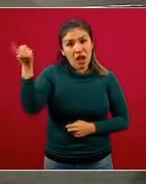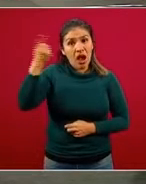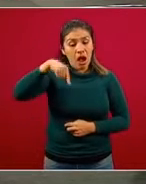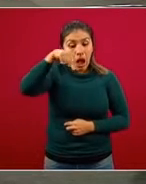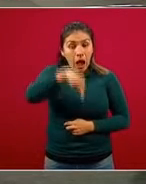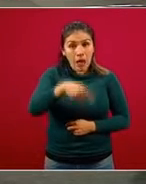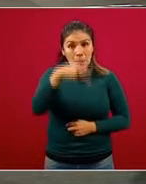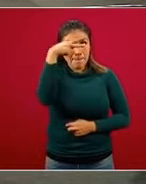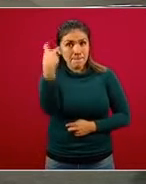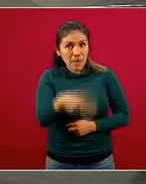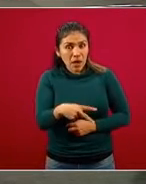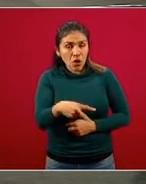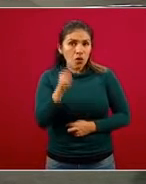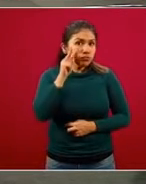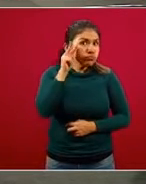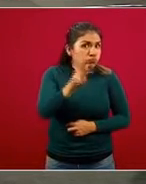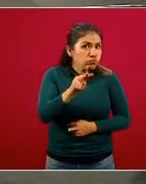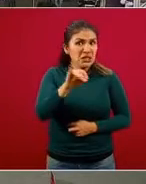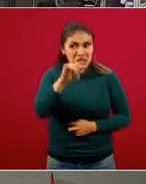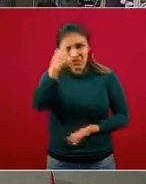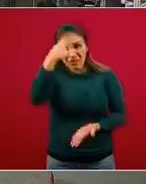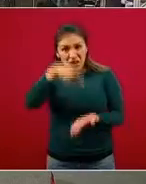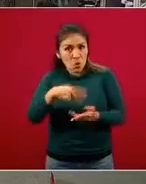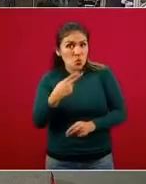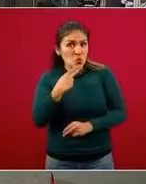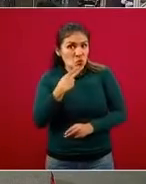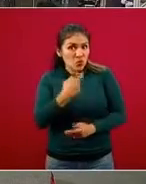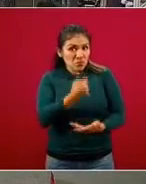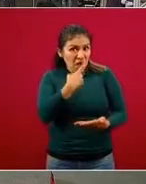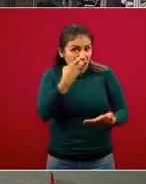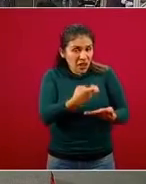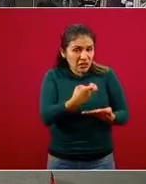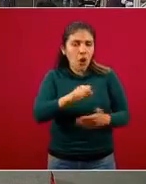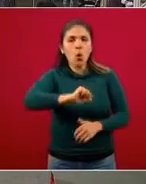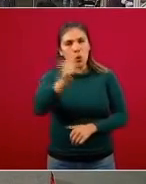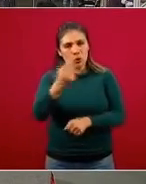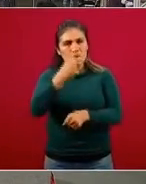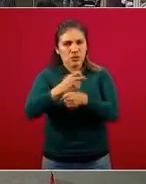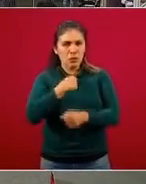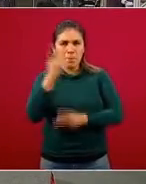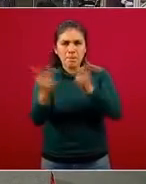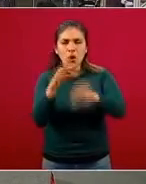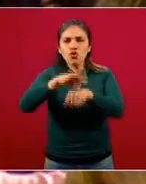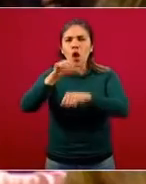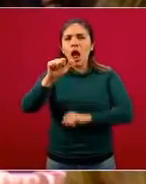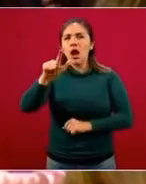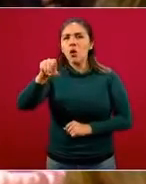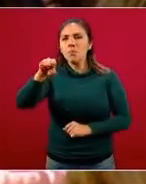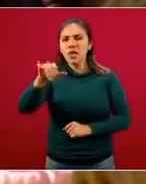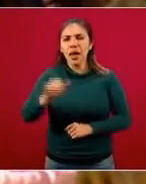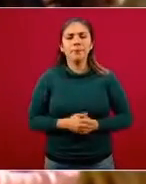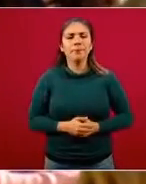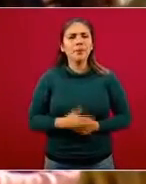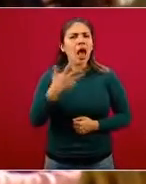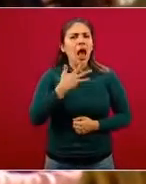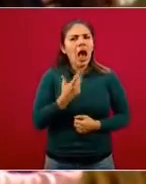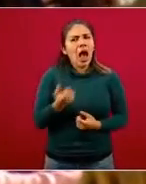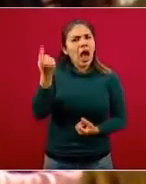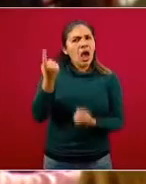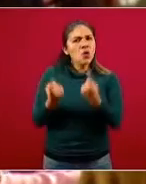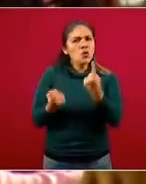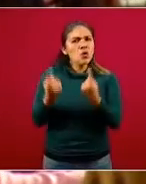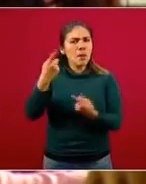Remdesivir. Now, the Mexican health authorities, are they thinking about using this in the future? And then a question for Dr.